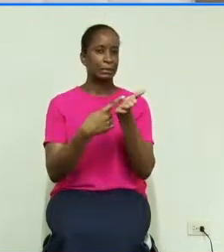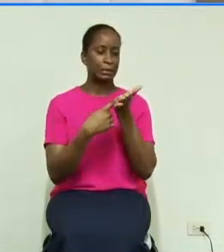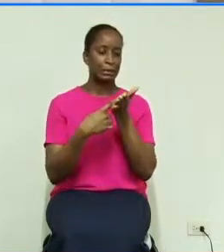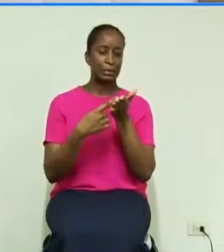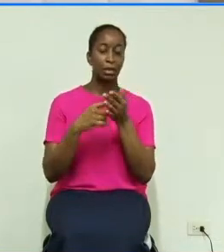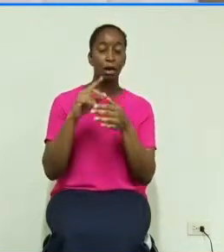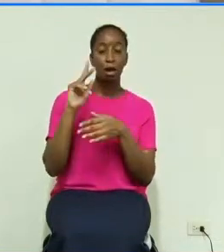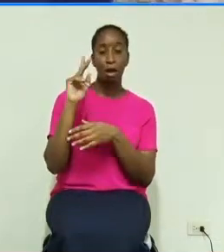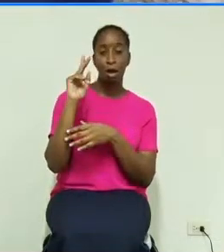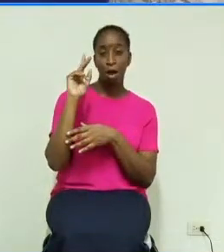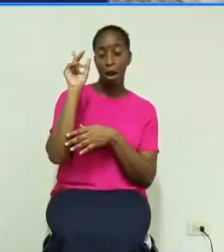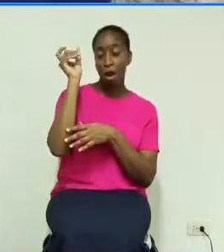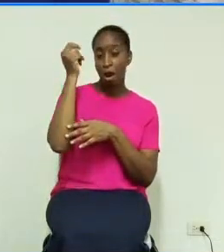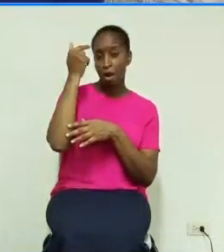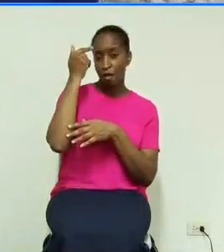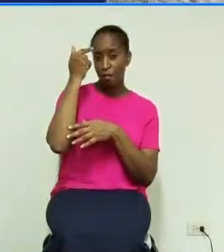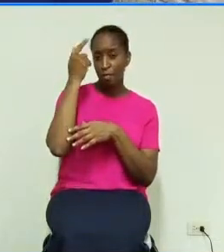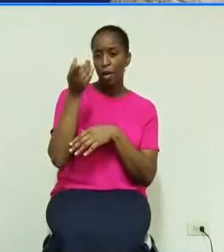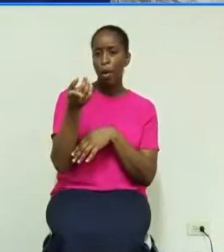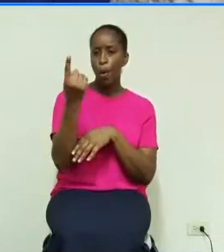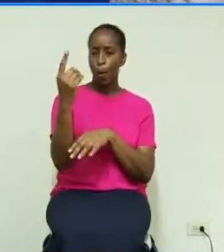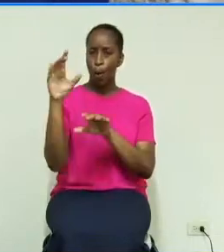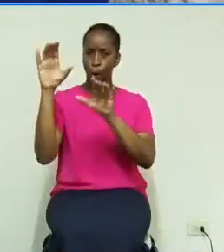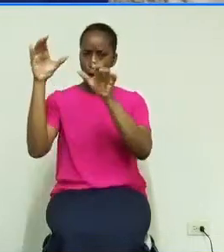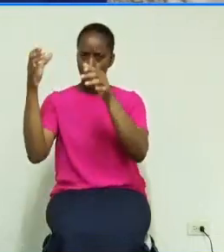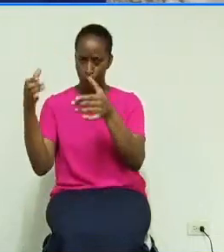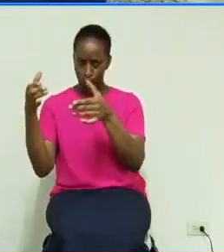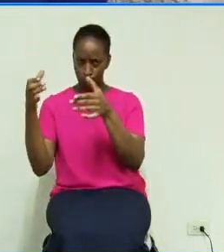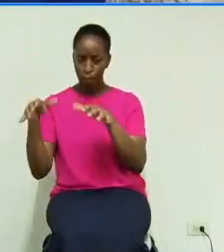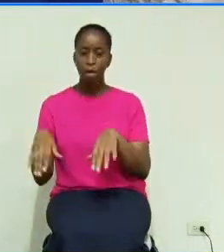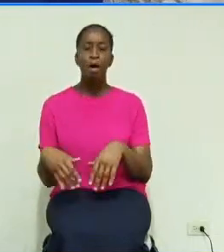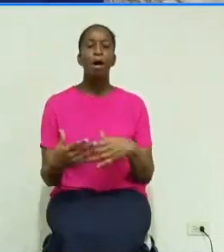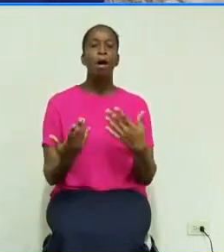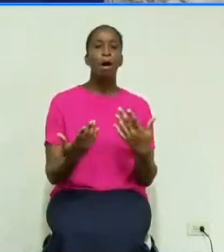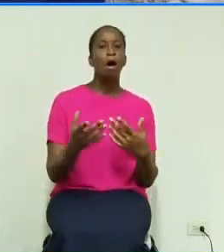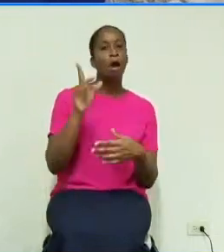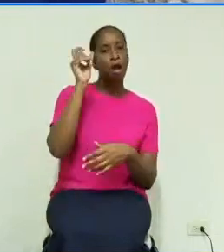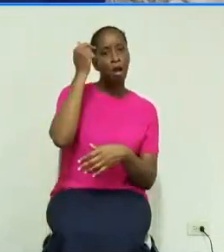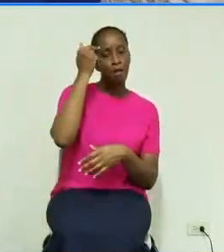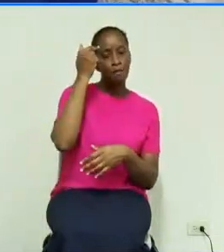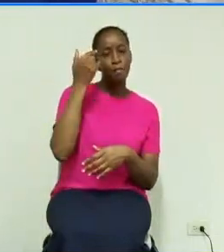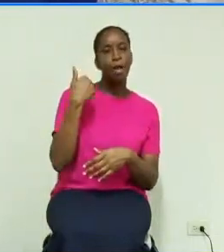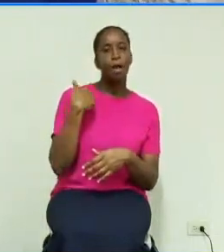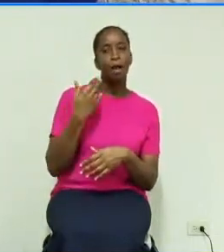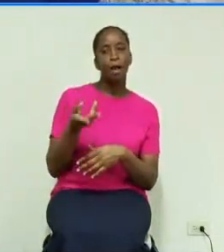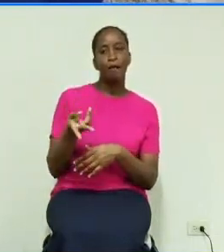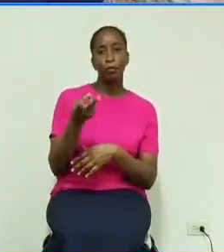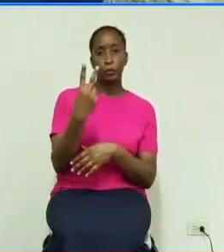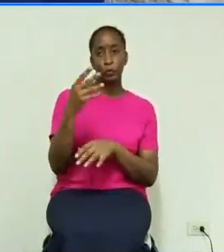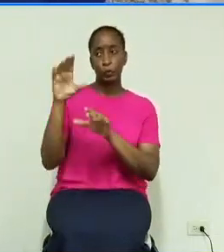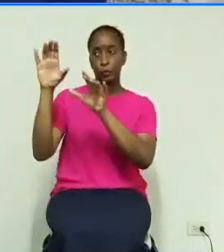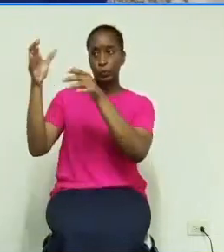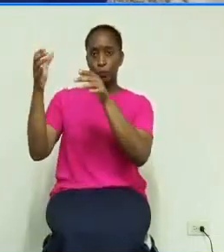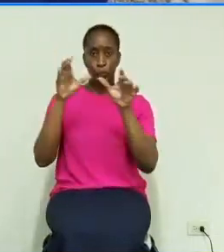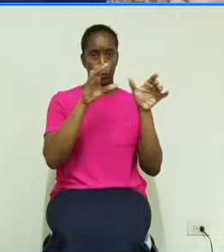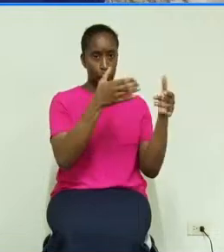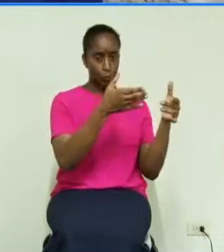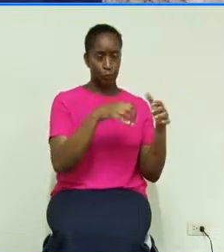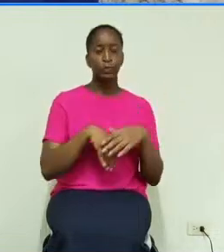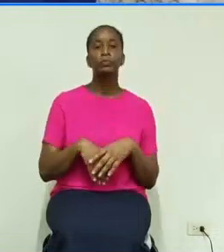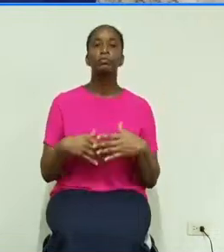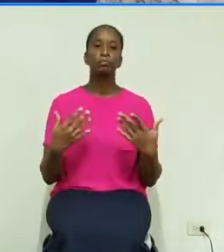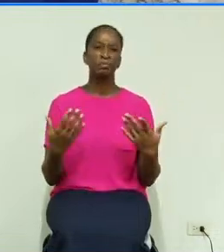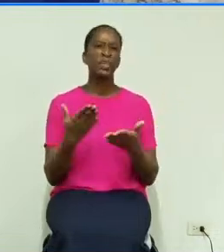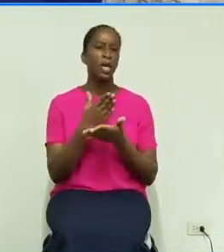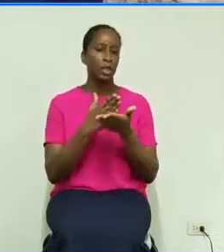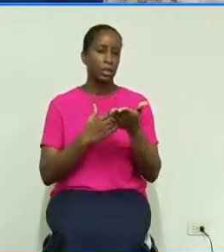repeat that a unicameral legislature or unicameral parliament is a parliament that has one house,